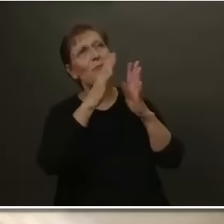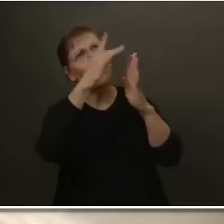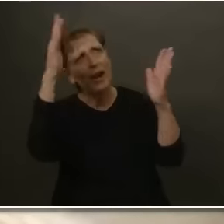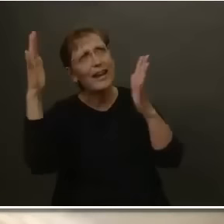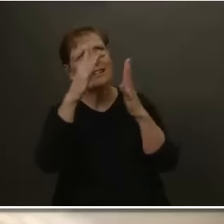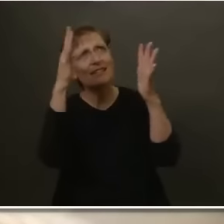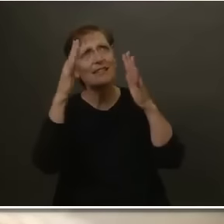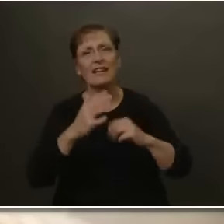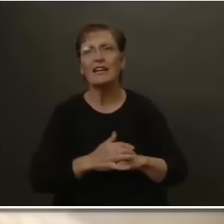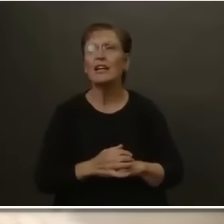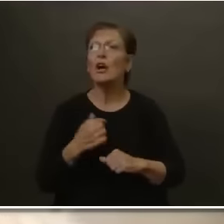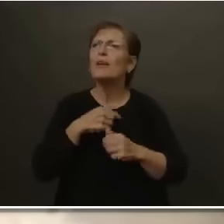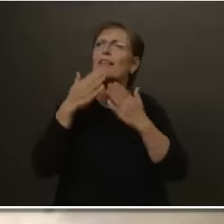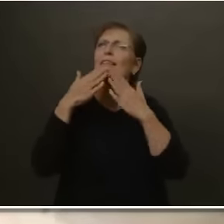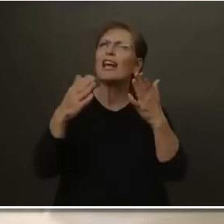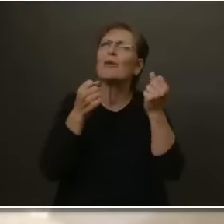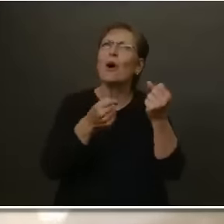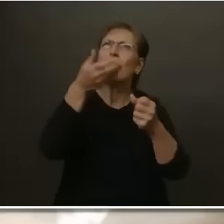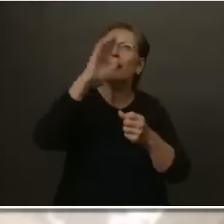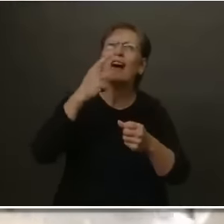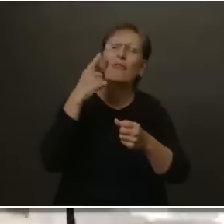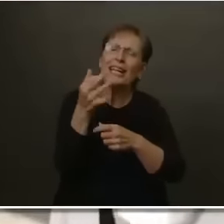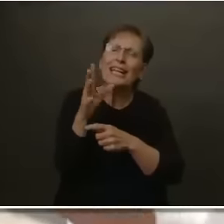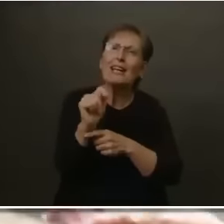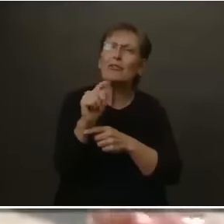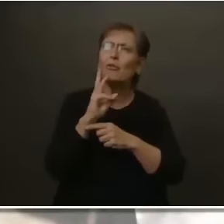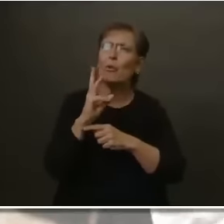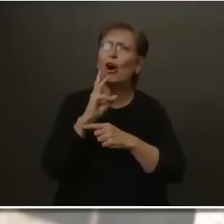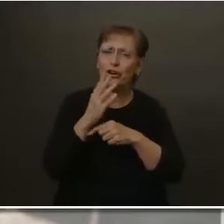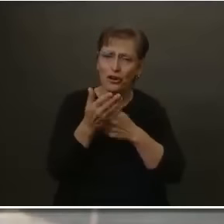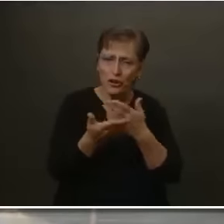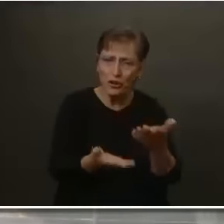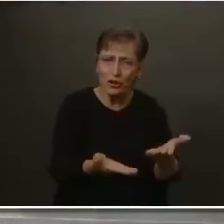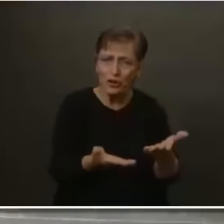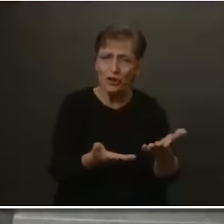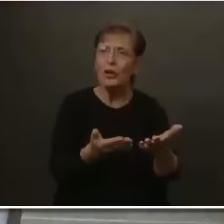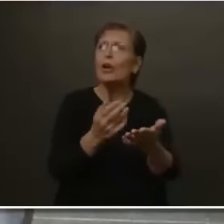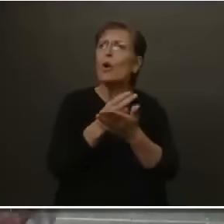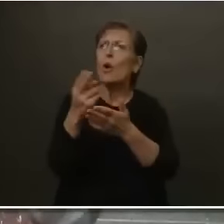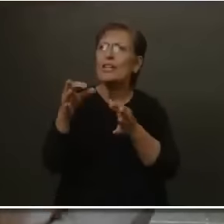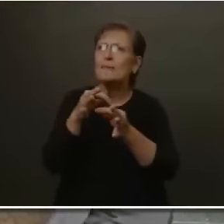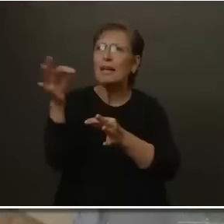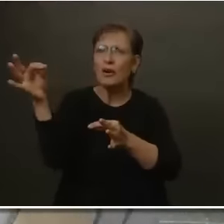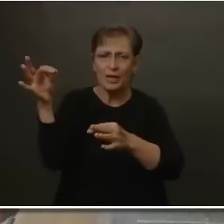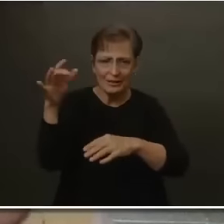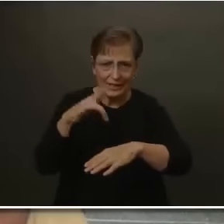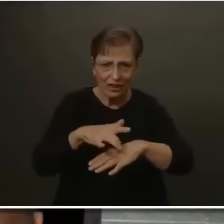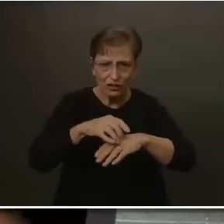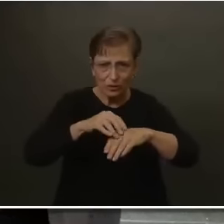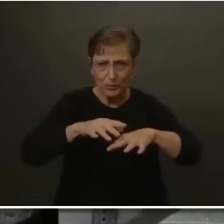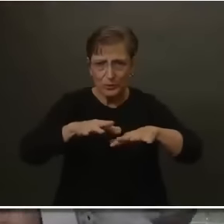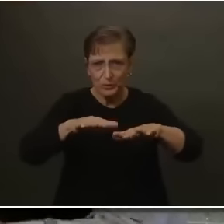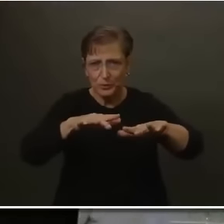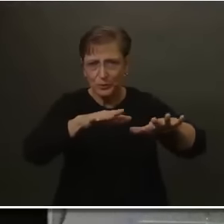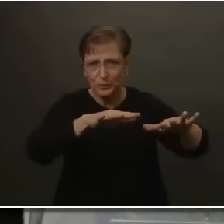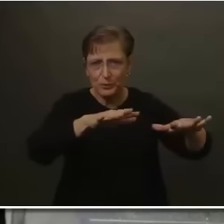praise. We thank you, Almighty God, for the gift of water. Over it, the Holy Spirit moved in the beginning of